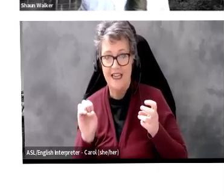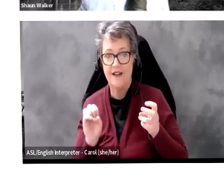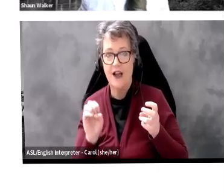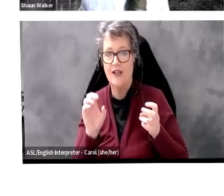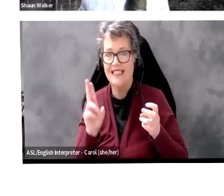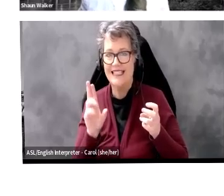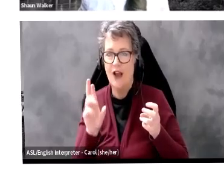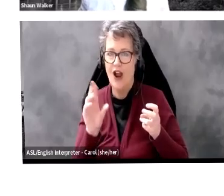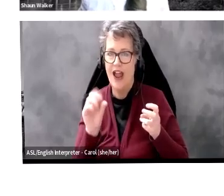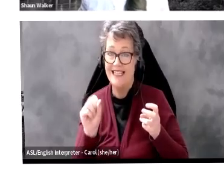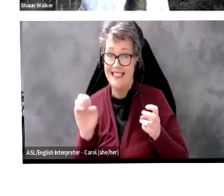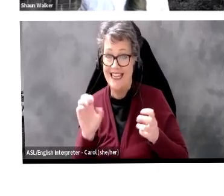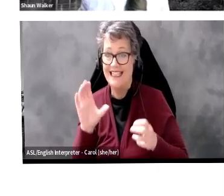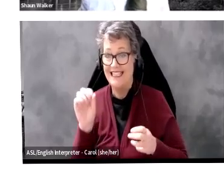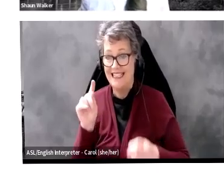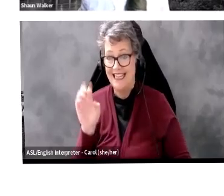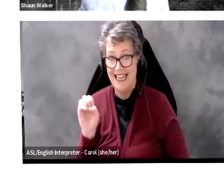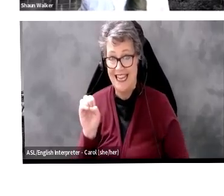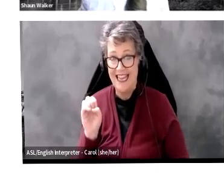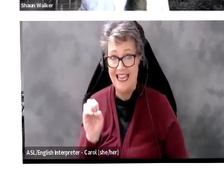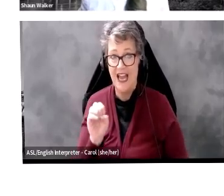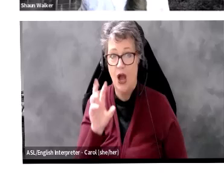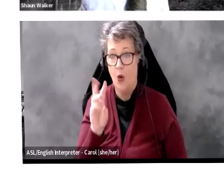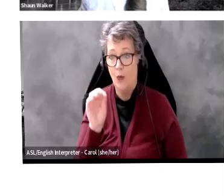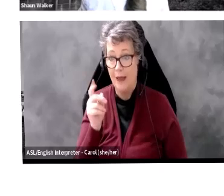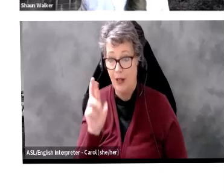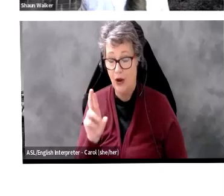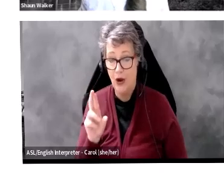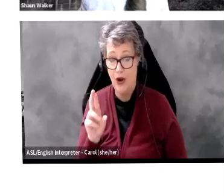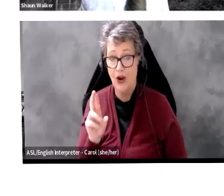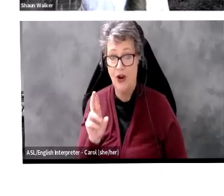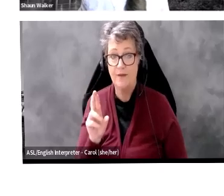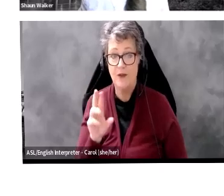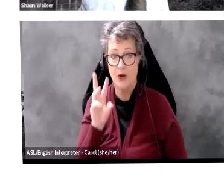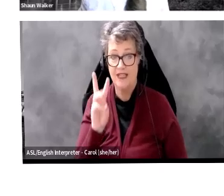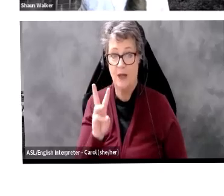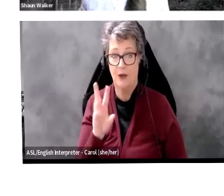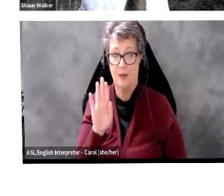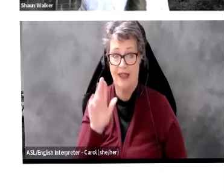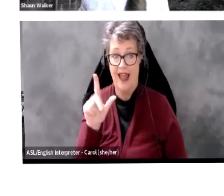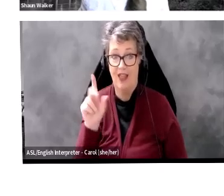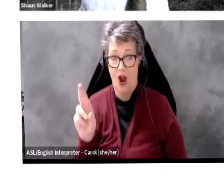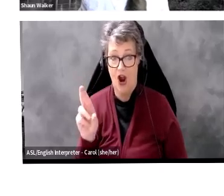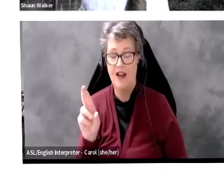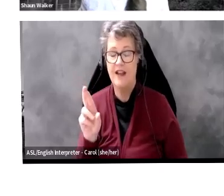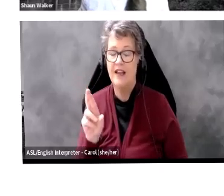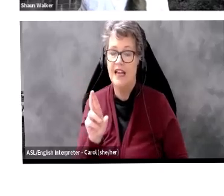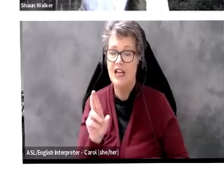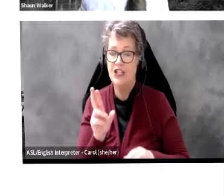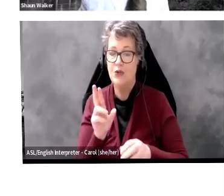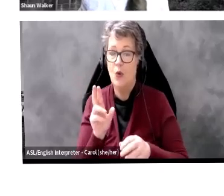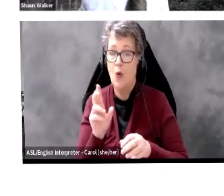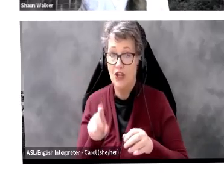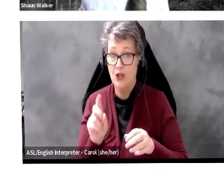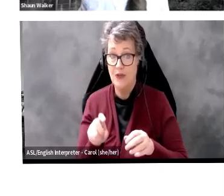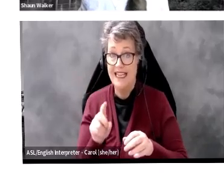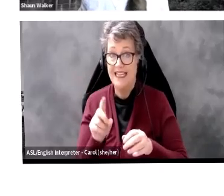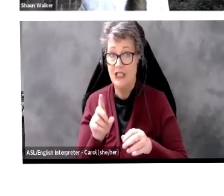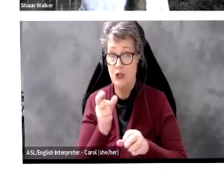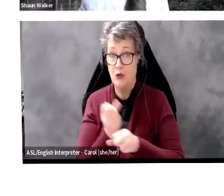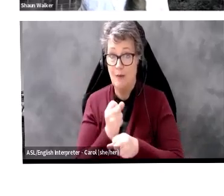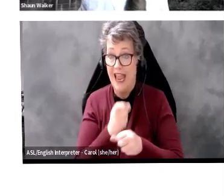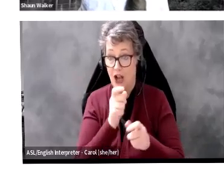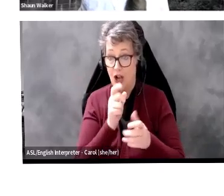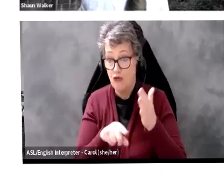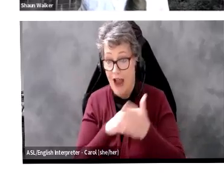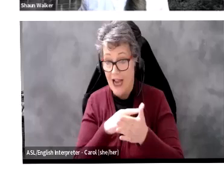CTE, Weebler or WBLR for LEAs that need to make corrections and show